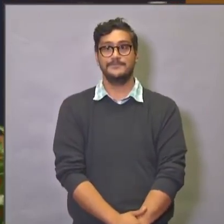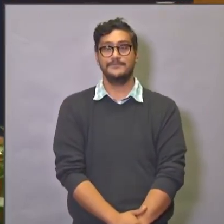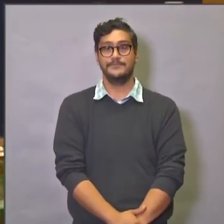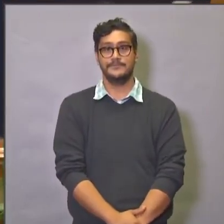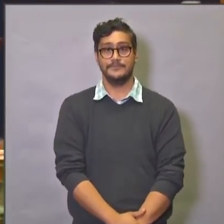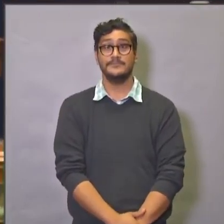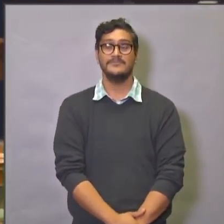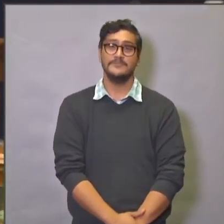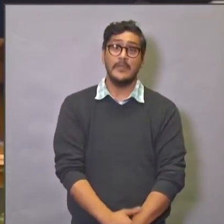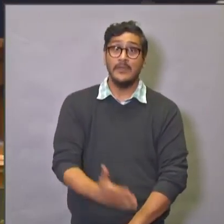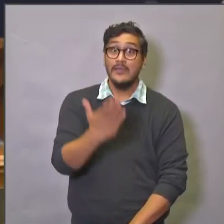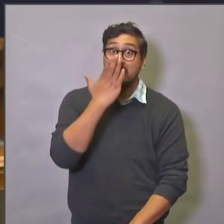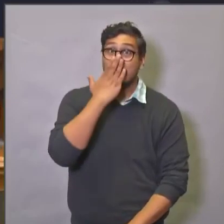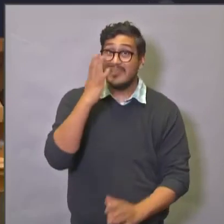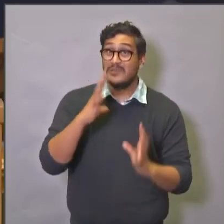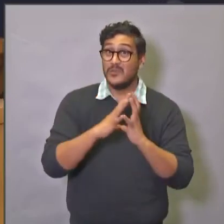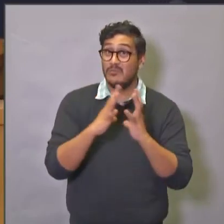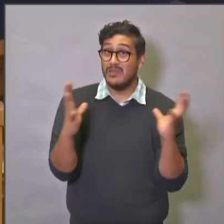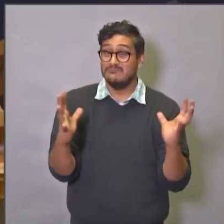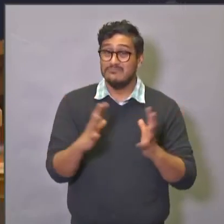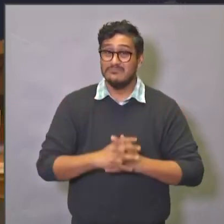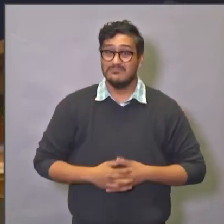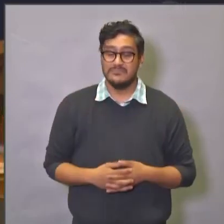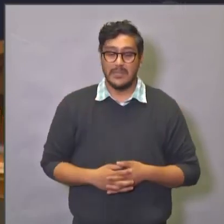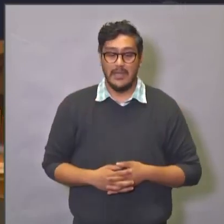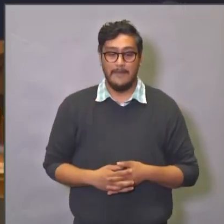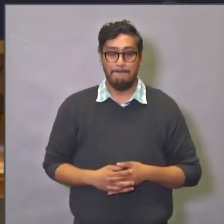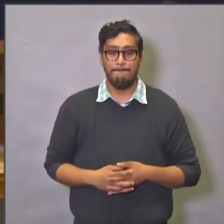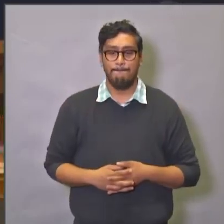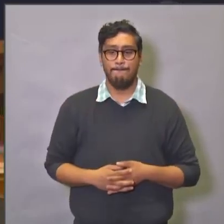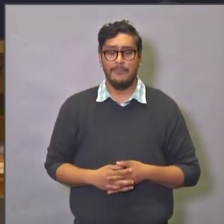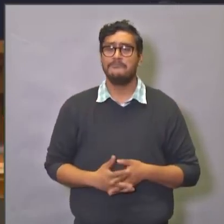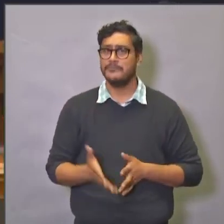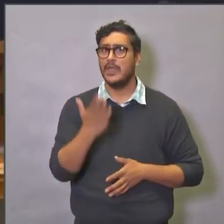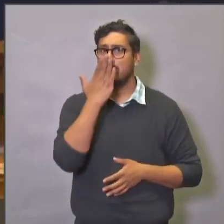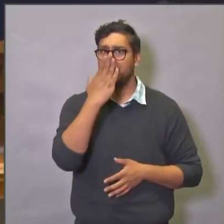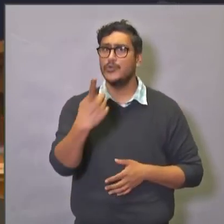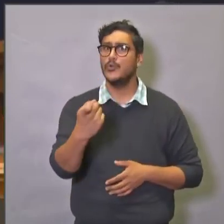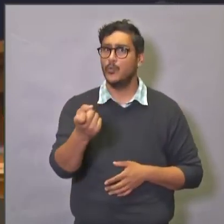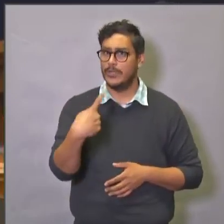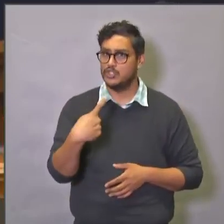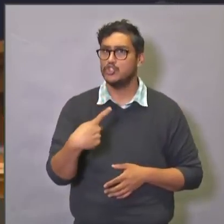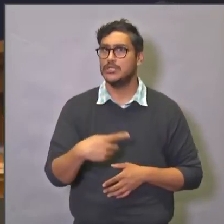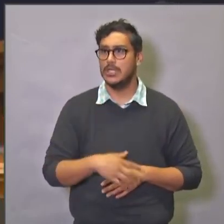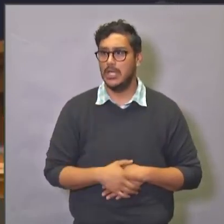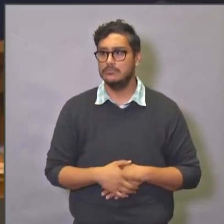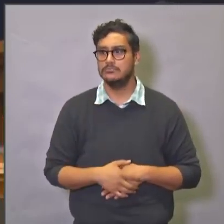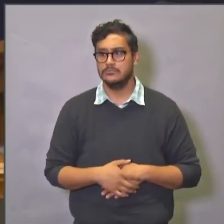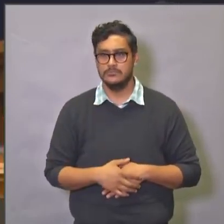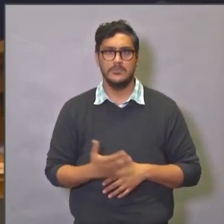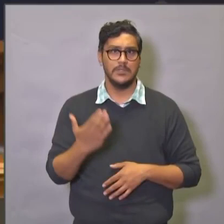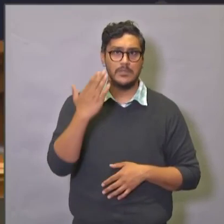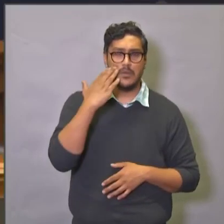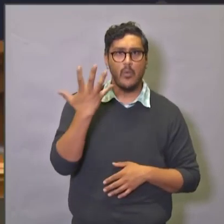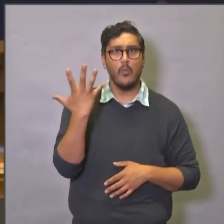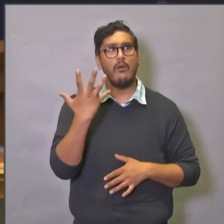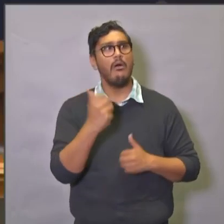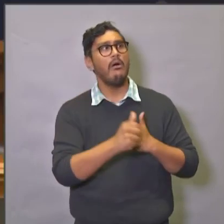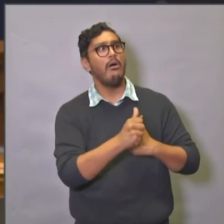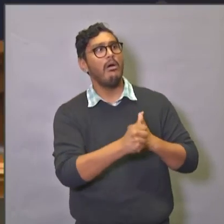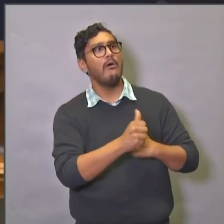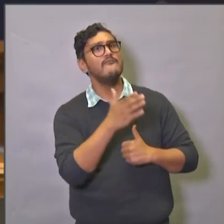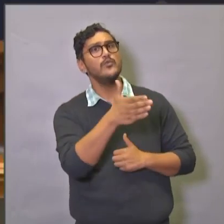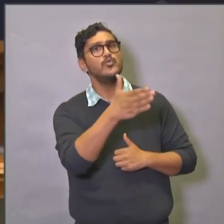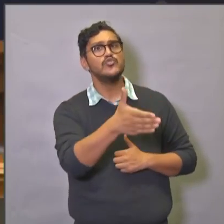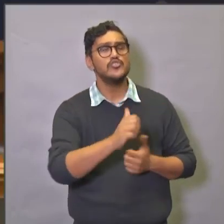Yeah, thanks so much. And again, I think it's a really good question about, you know, what are these threats in the future, and how do